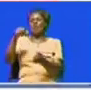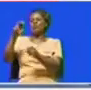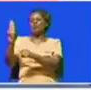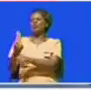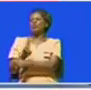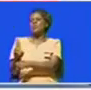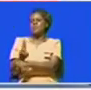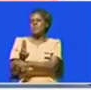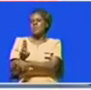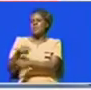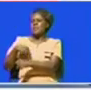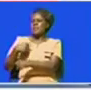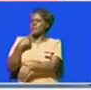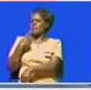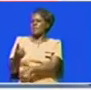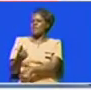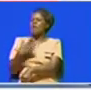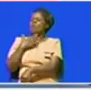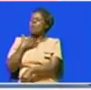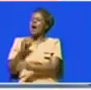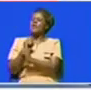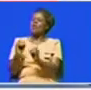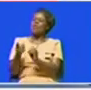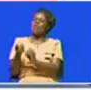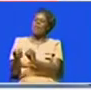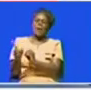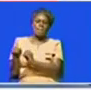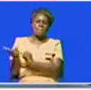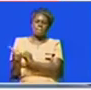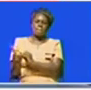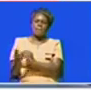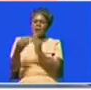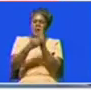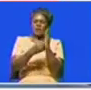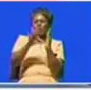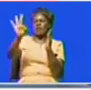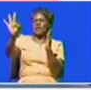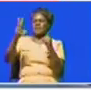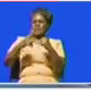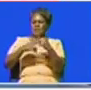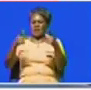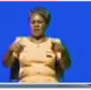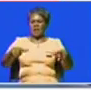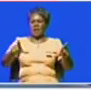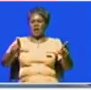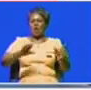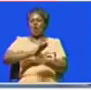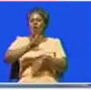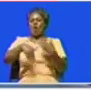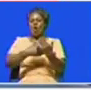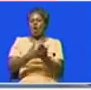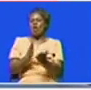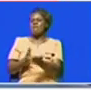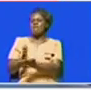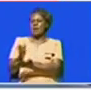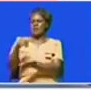Mm-hmm. We are saying we do not want to go there. Article 37 gives us all sorts of